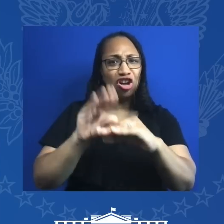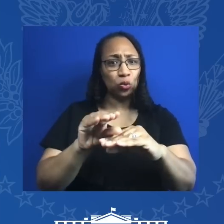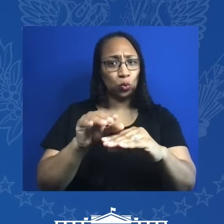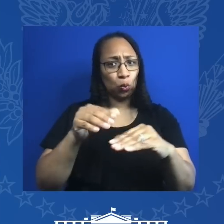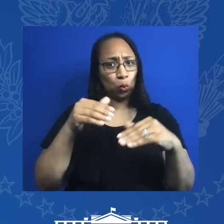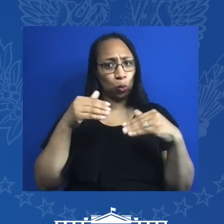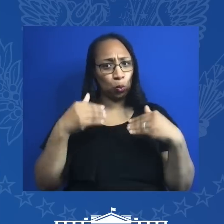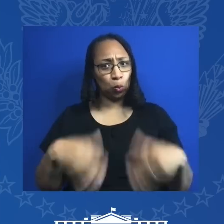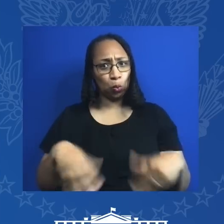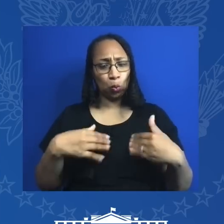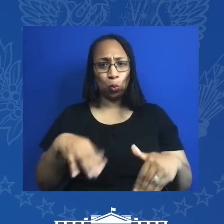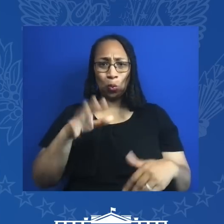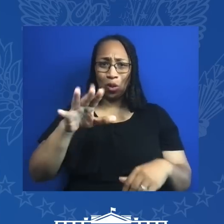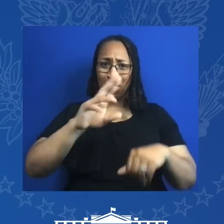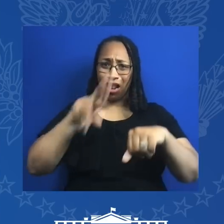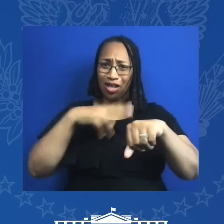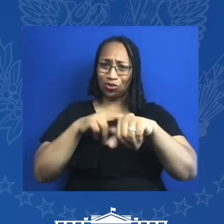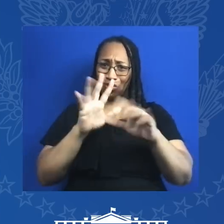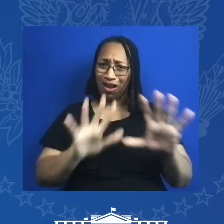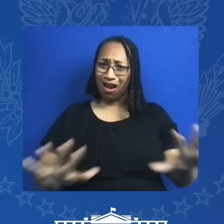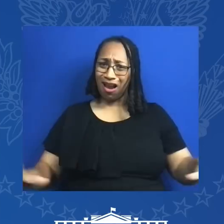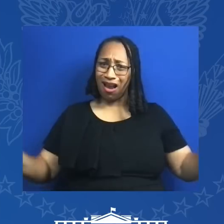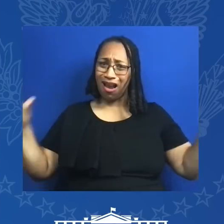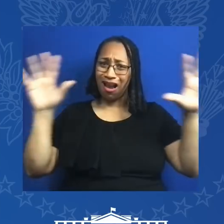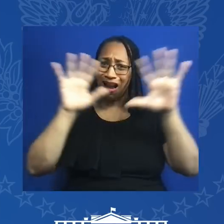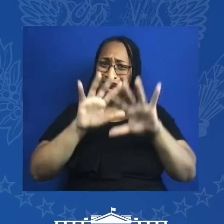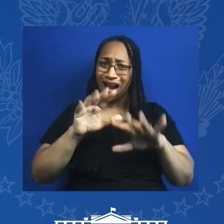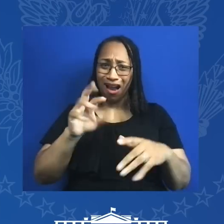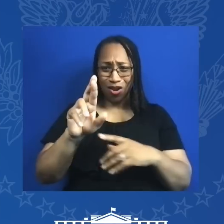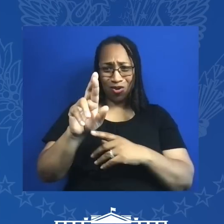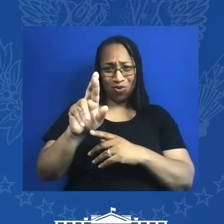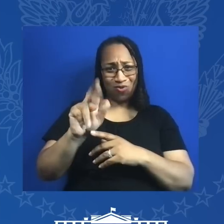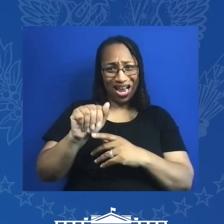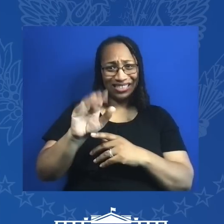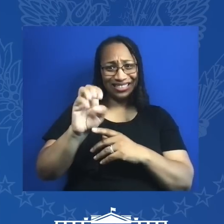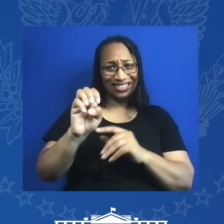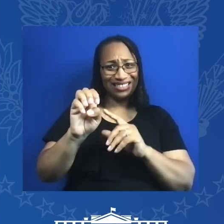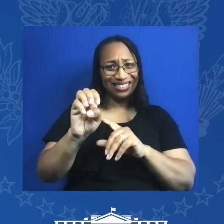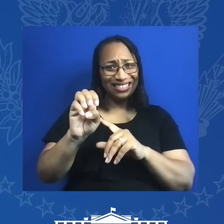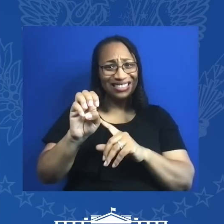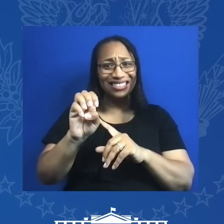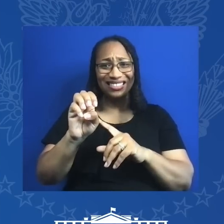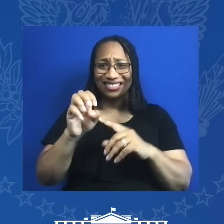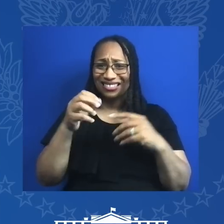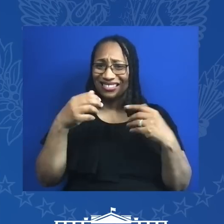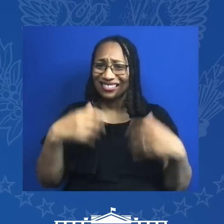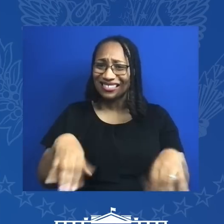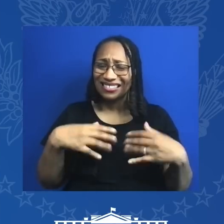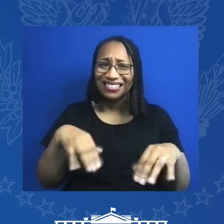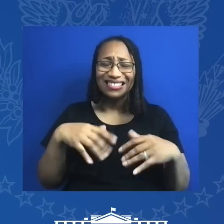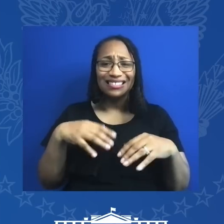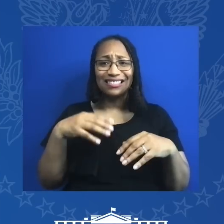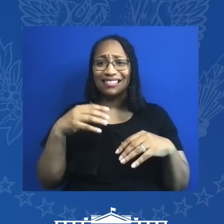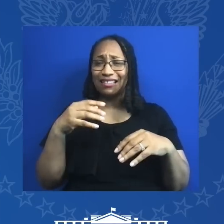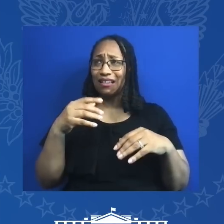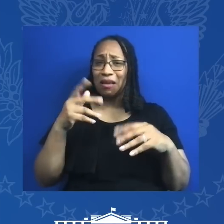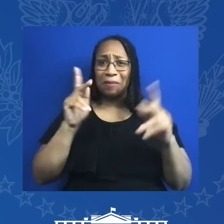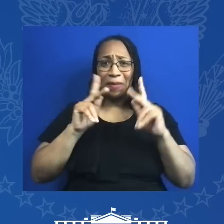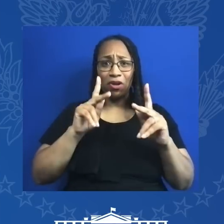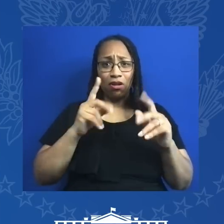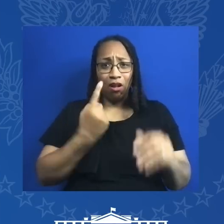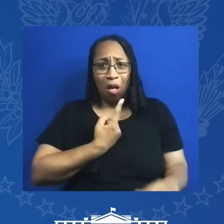LGBTQ youth who are feeling isolated and overwhelmed. If you need help, if you're